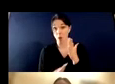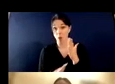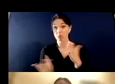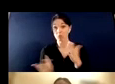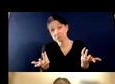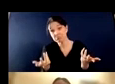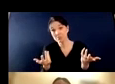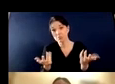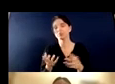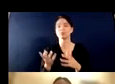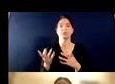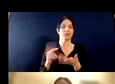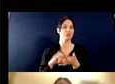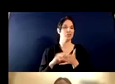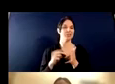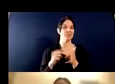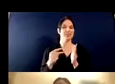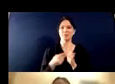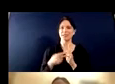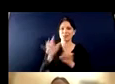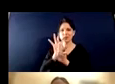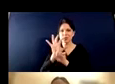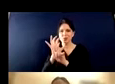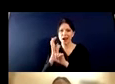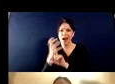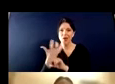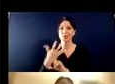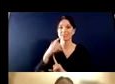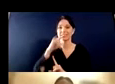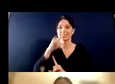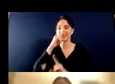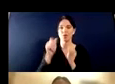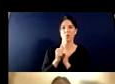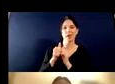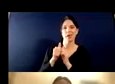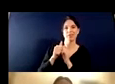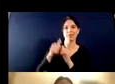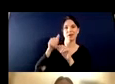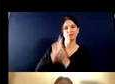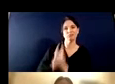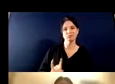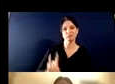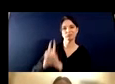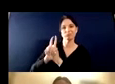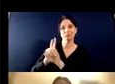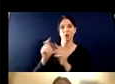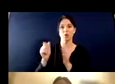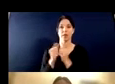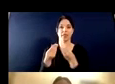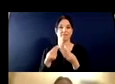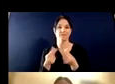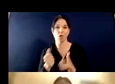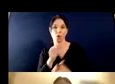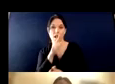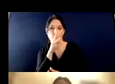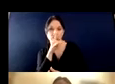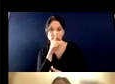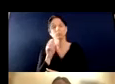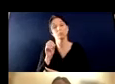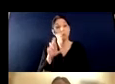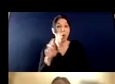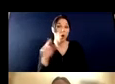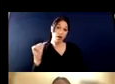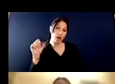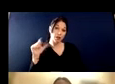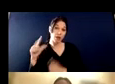environment looks like surrounding your child with role models that are fluent in spoken language or ASL, if you're choosing to go the